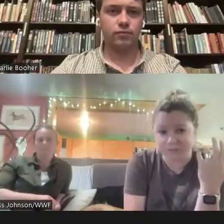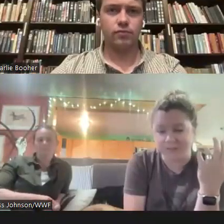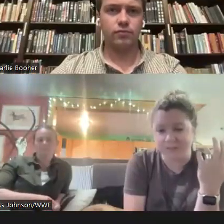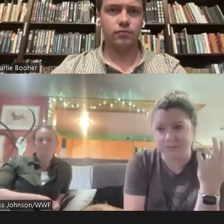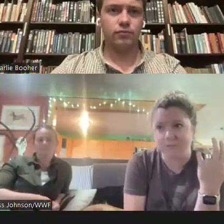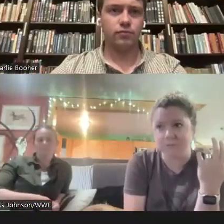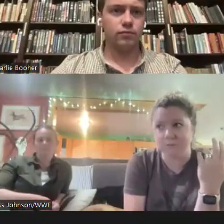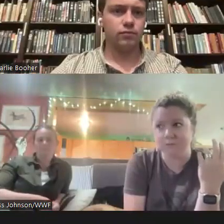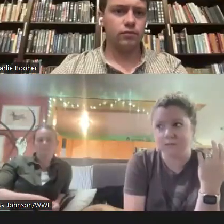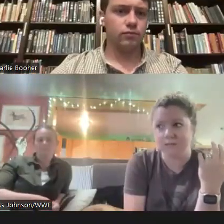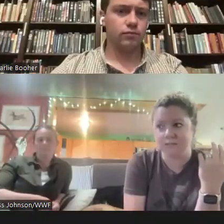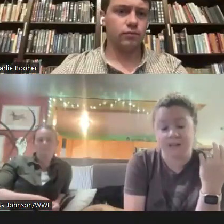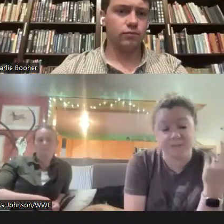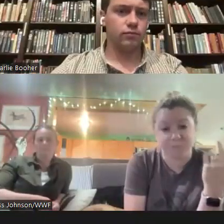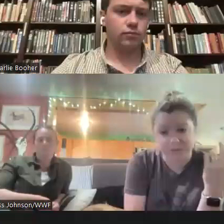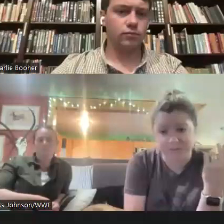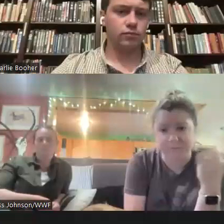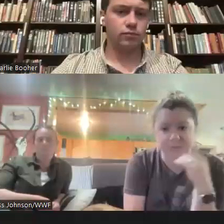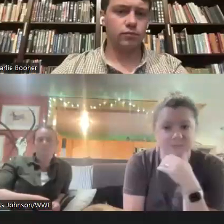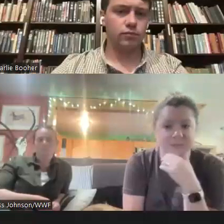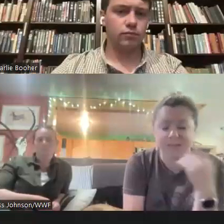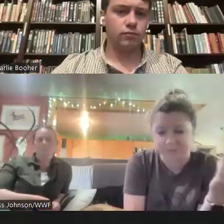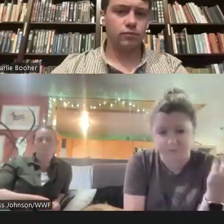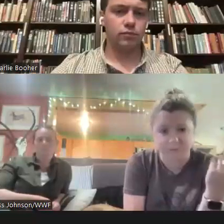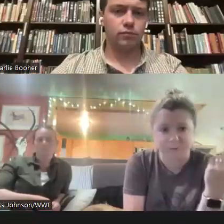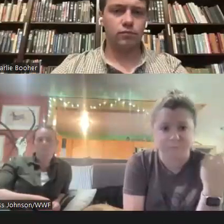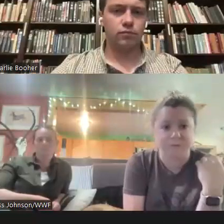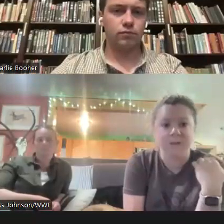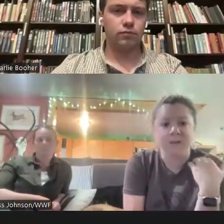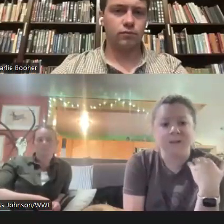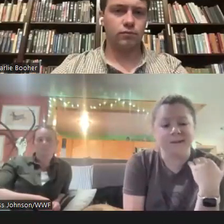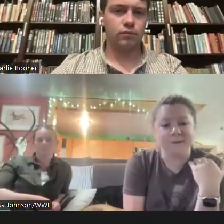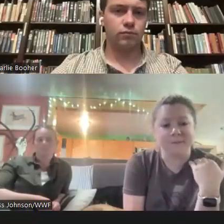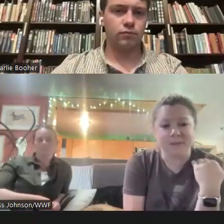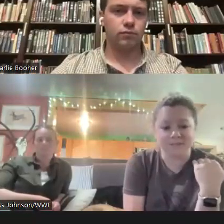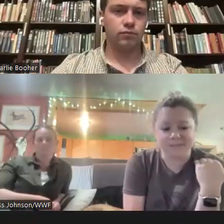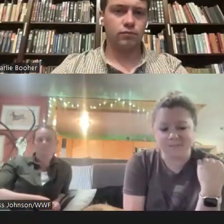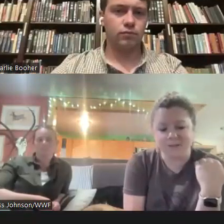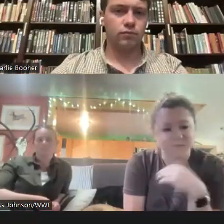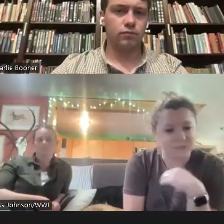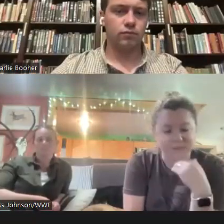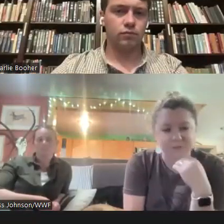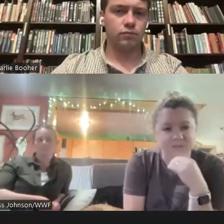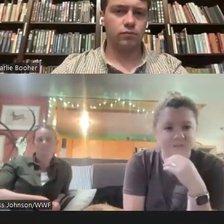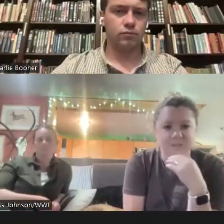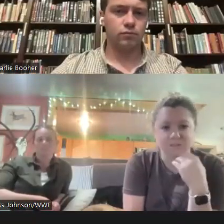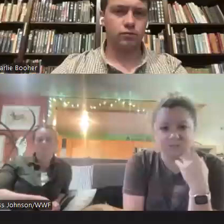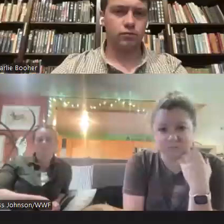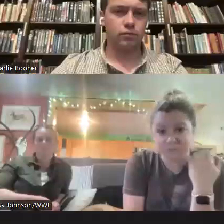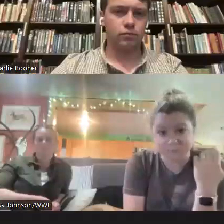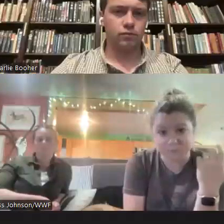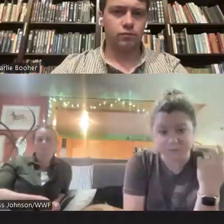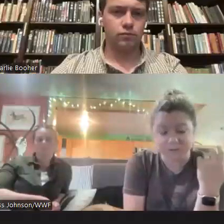is it's a heavy voice here because we have so few people. And oftentimes your legislators